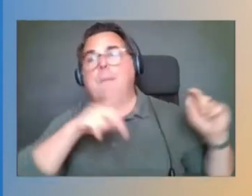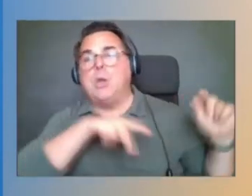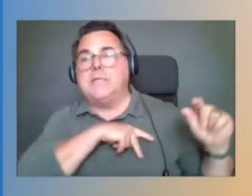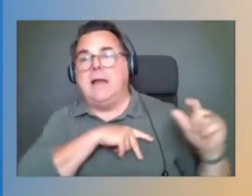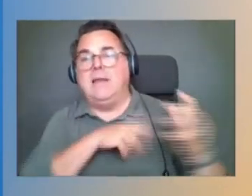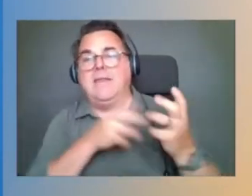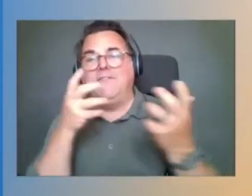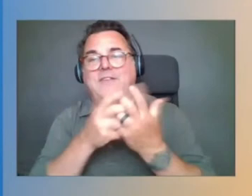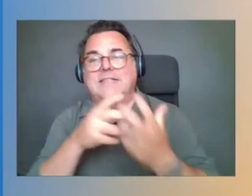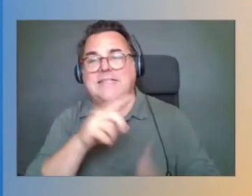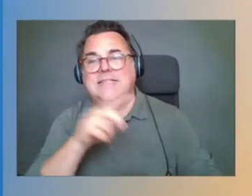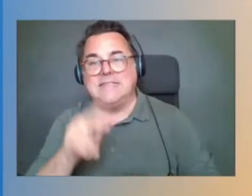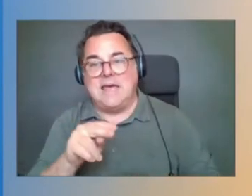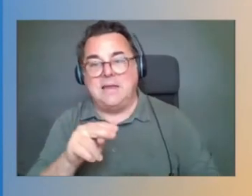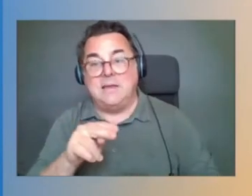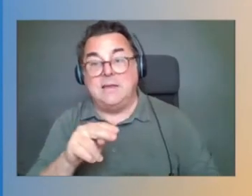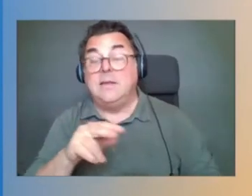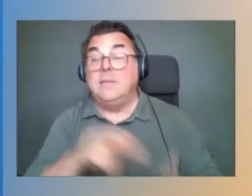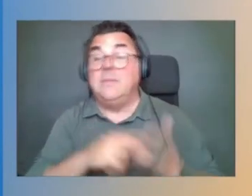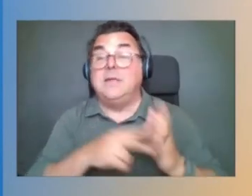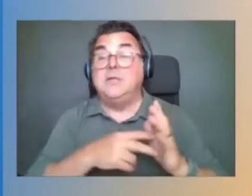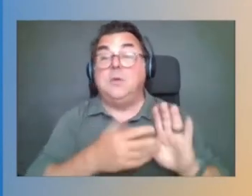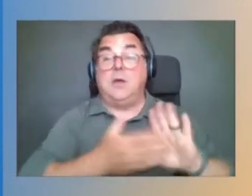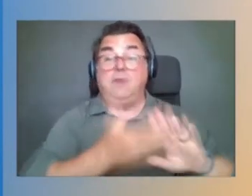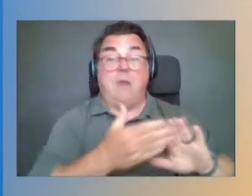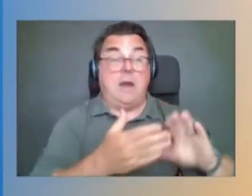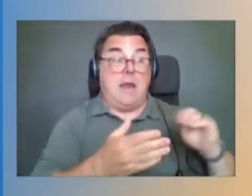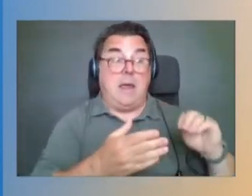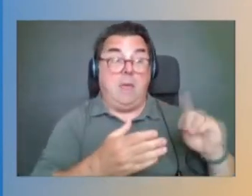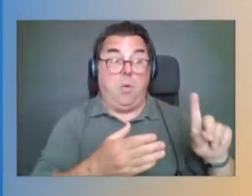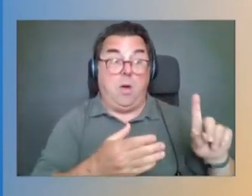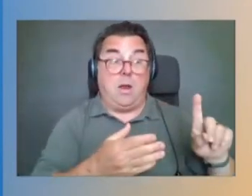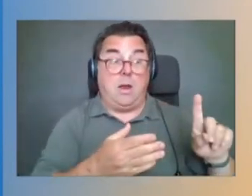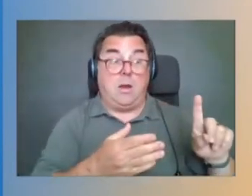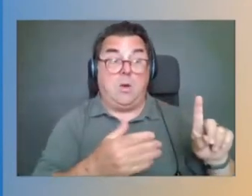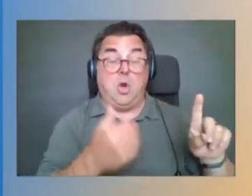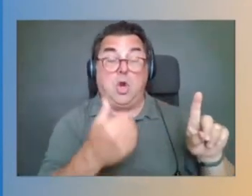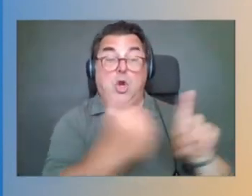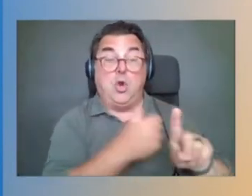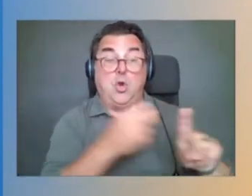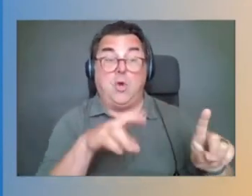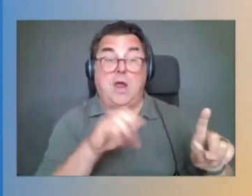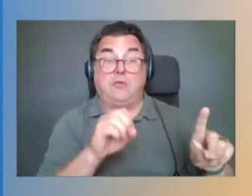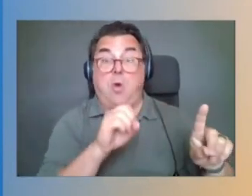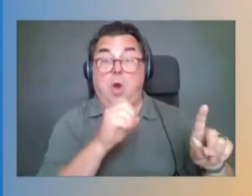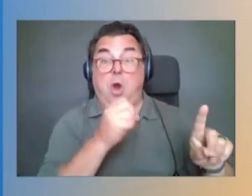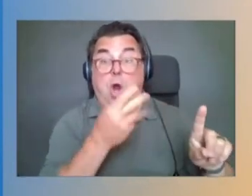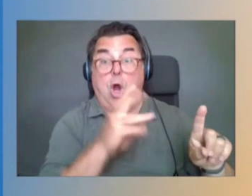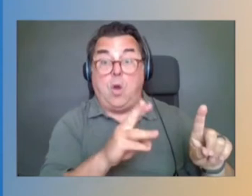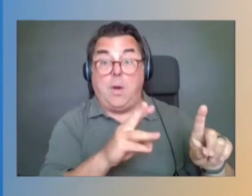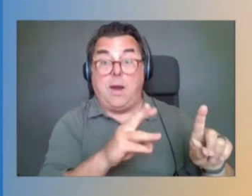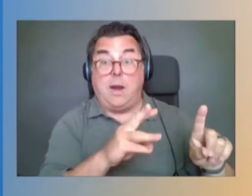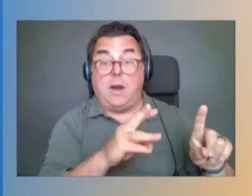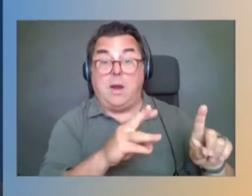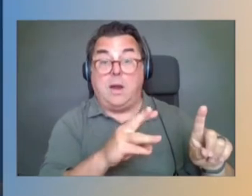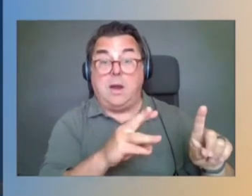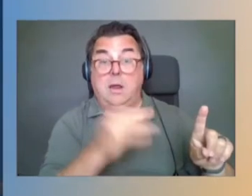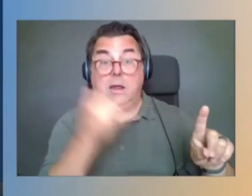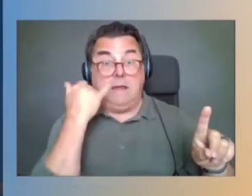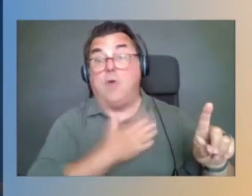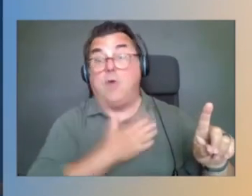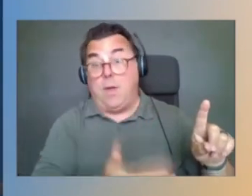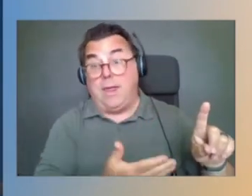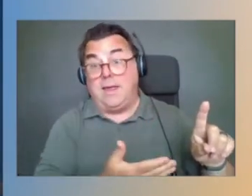And that's so that you can continue to run your M1 instance on brand new Nitro hardware as long as you want to run it. Okay.